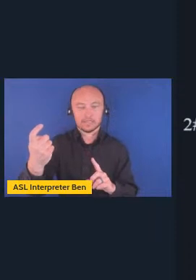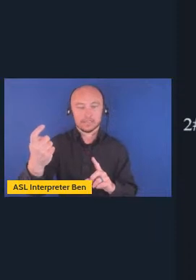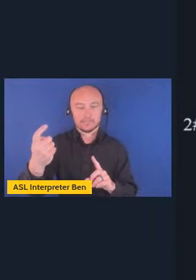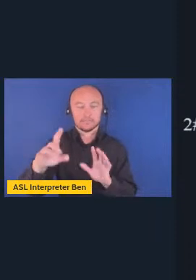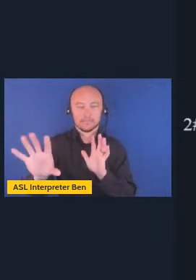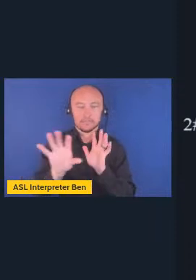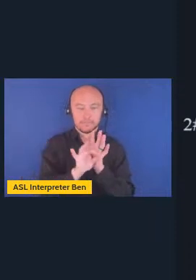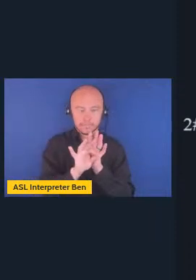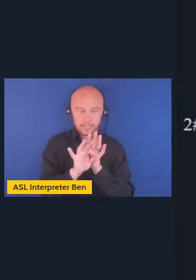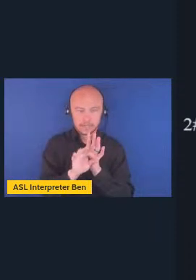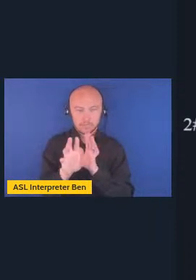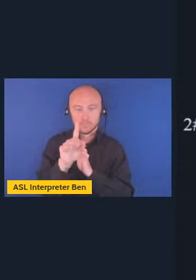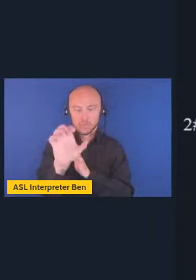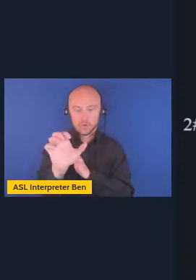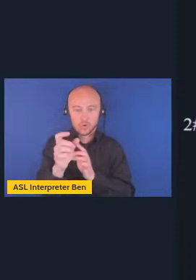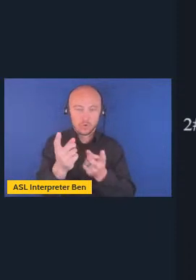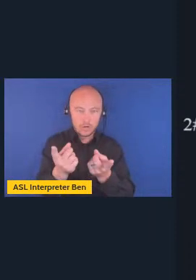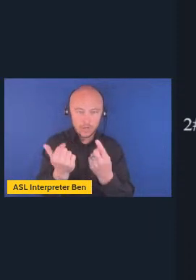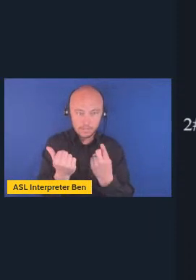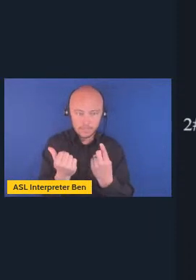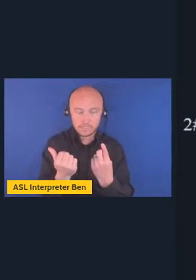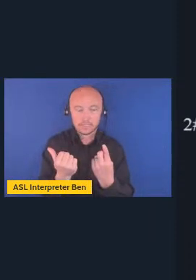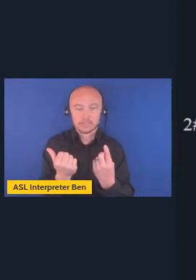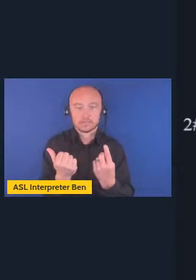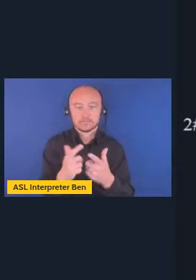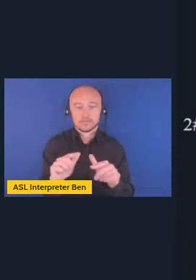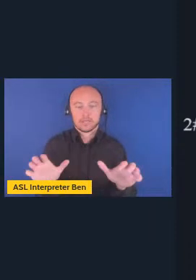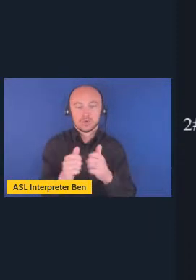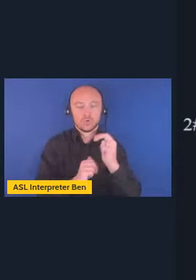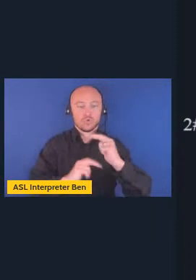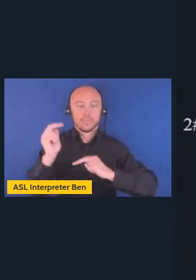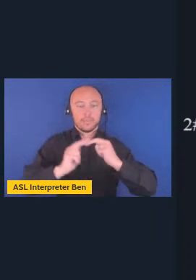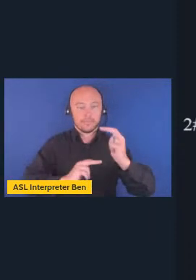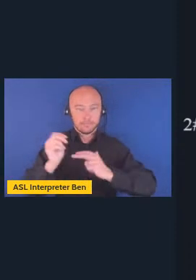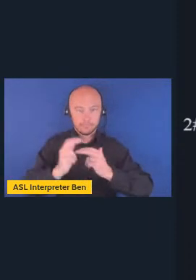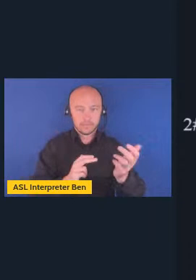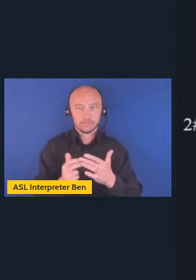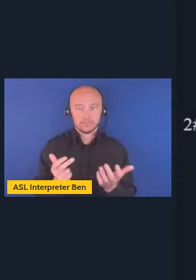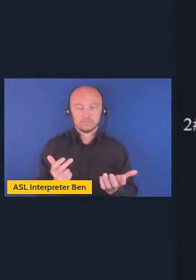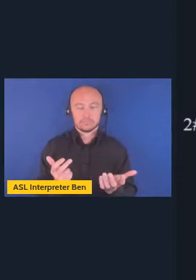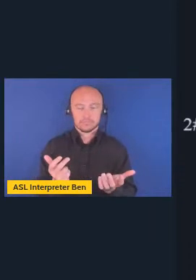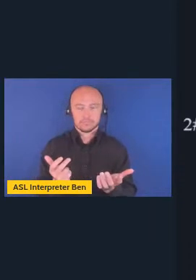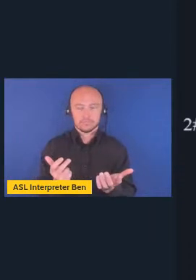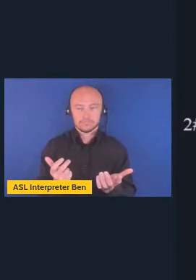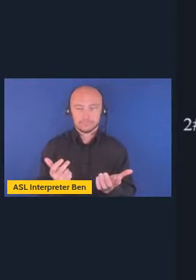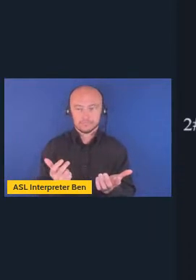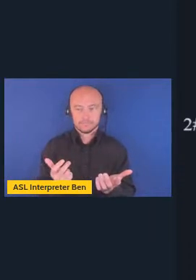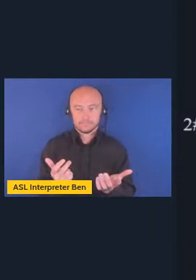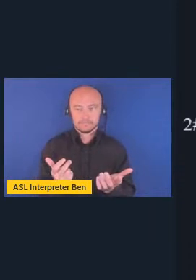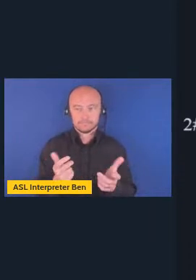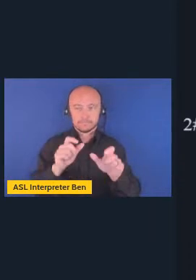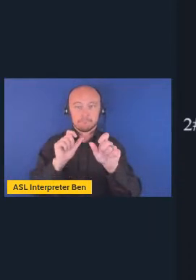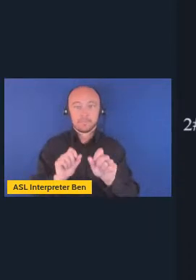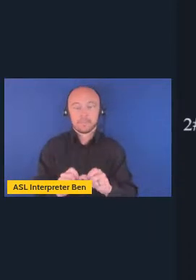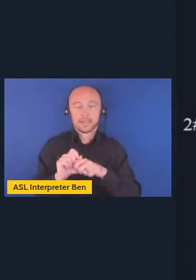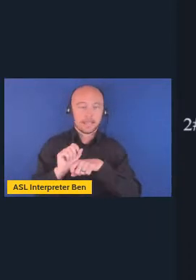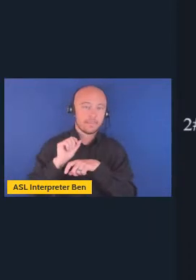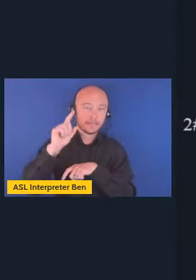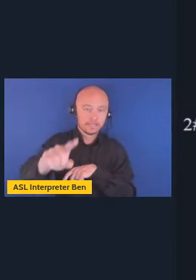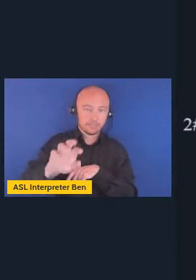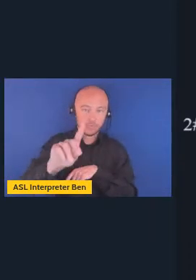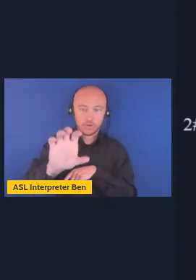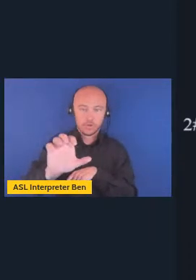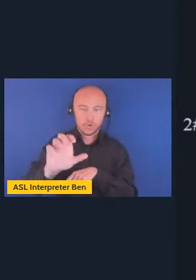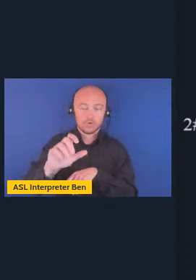by code commit and do the build using code build and deploy using code